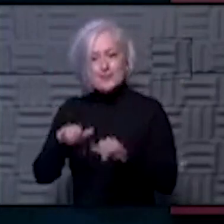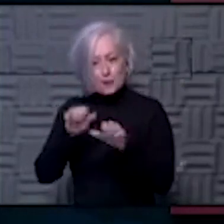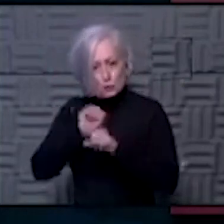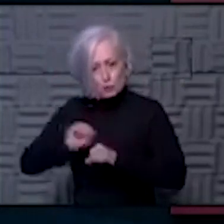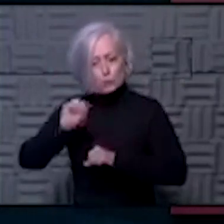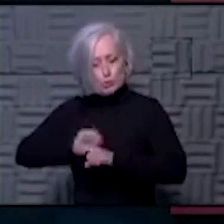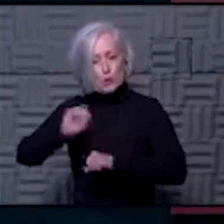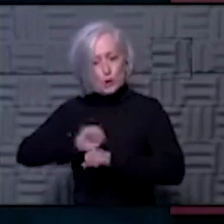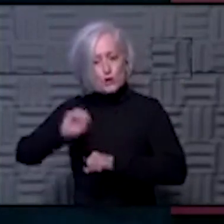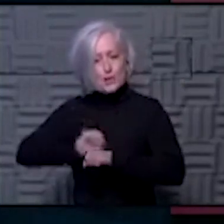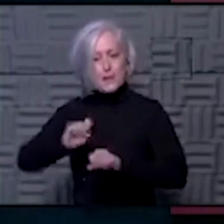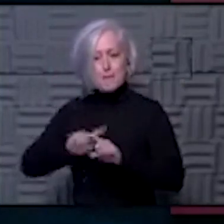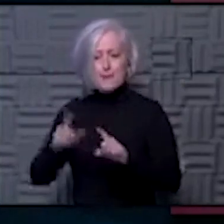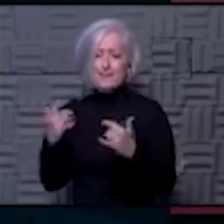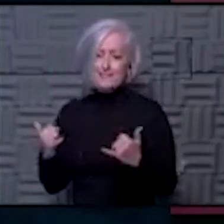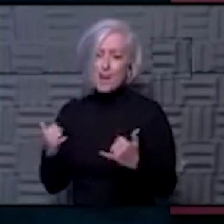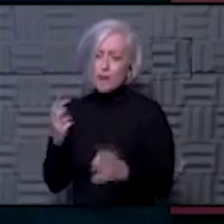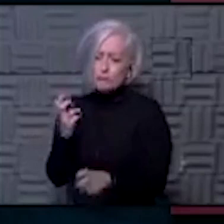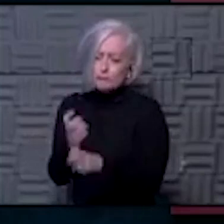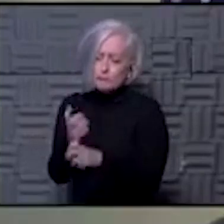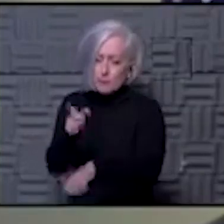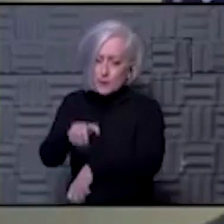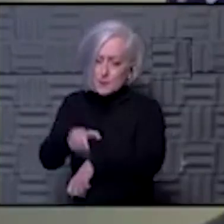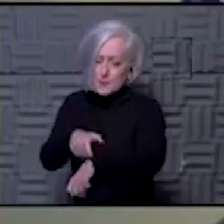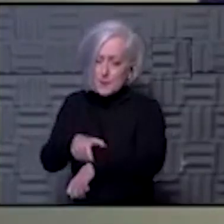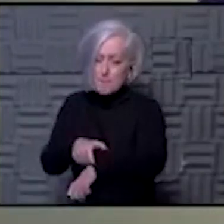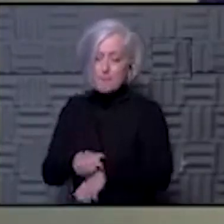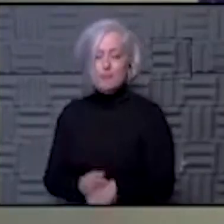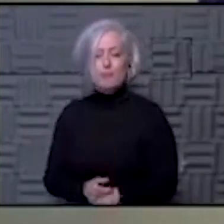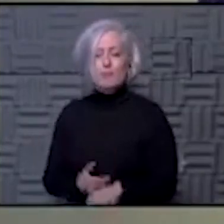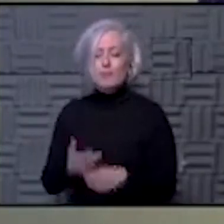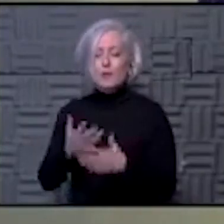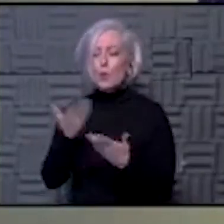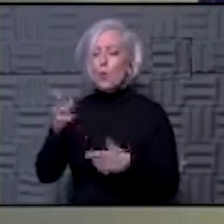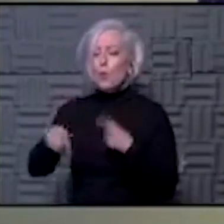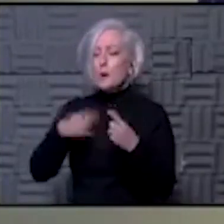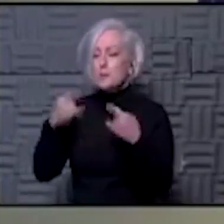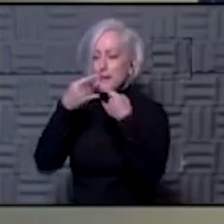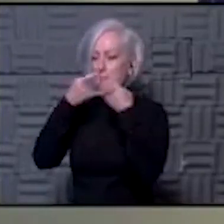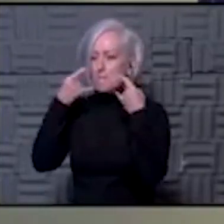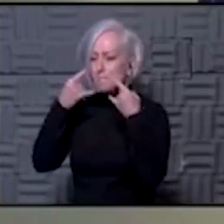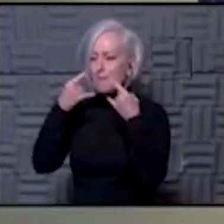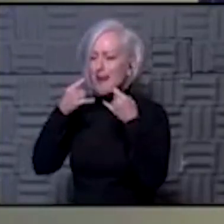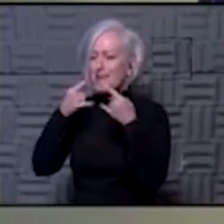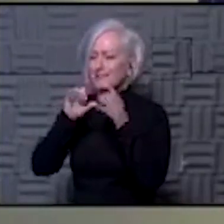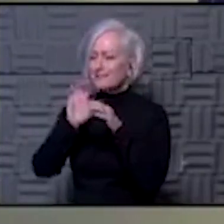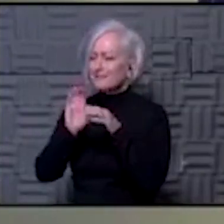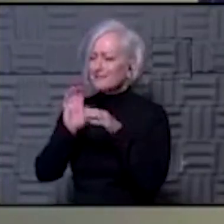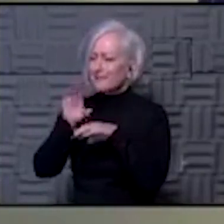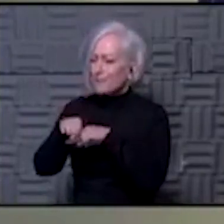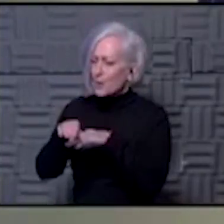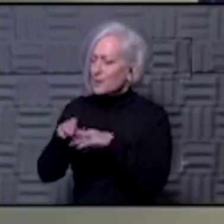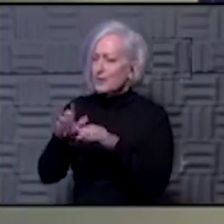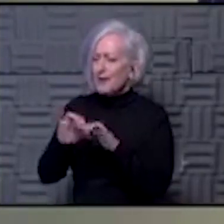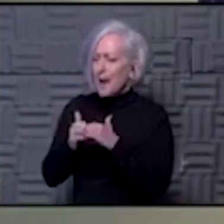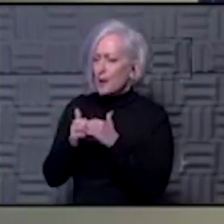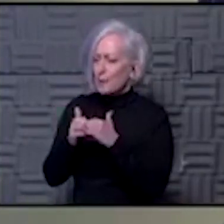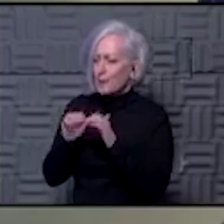this is a little more difficult time right now. So, what about mask mandates? How can we try to enforce those?